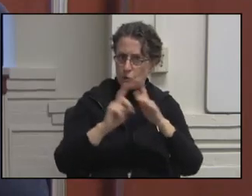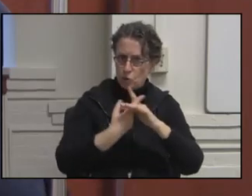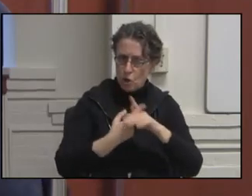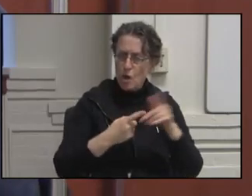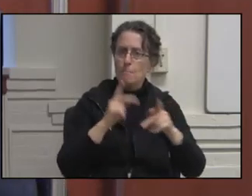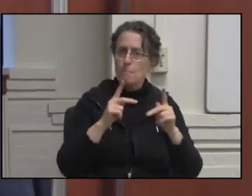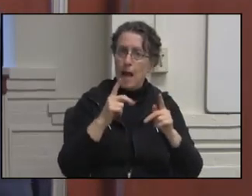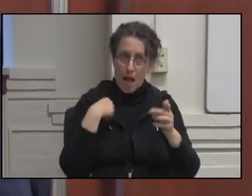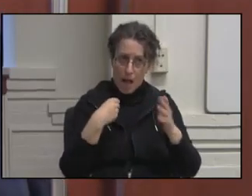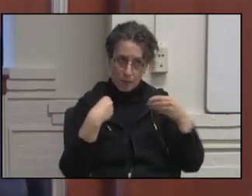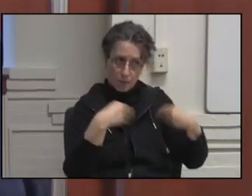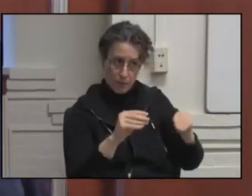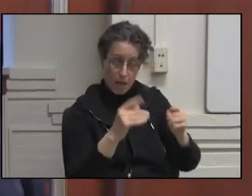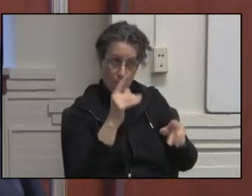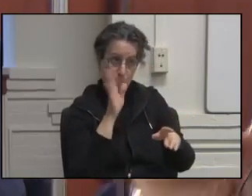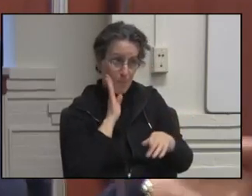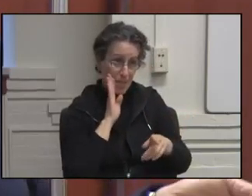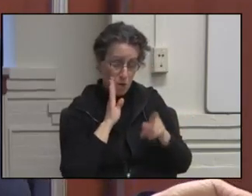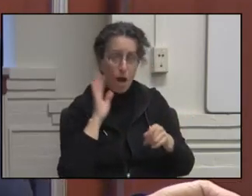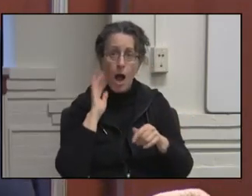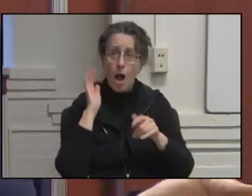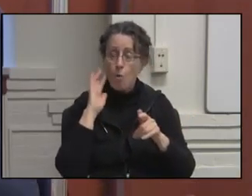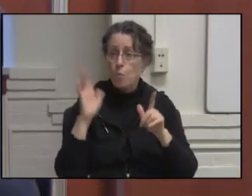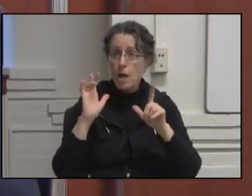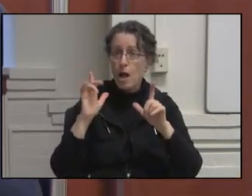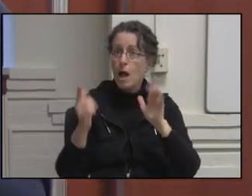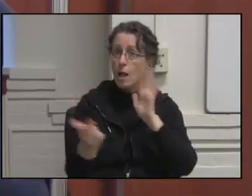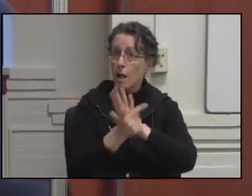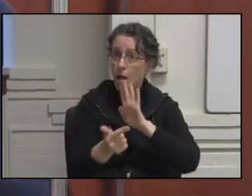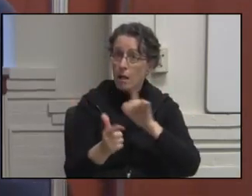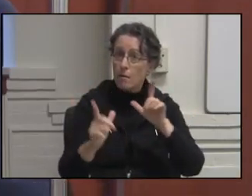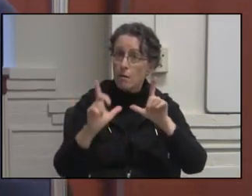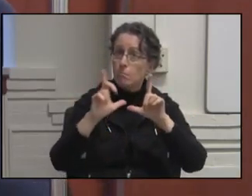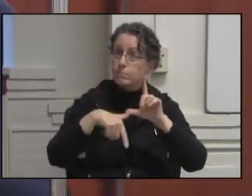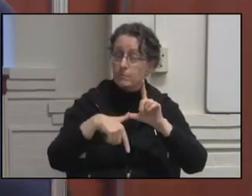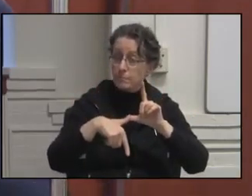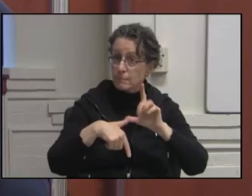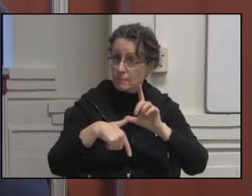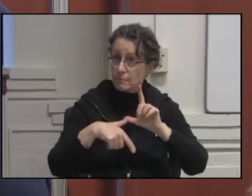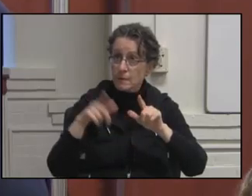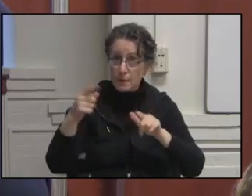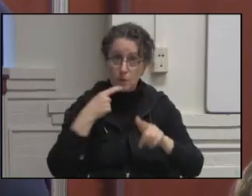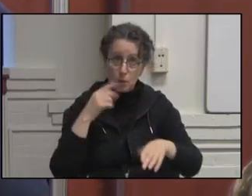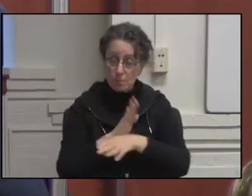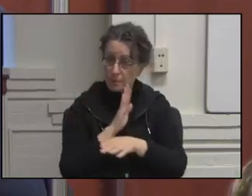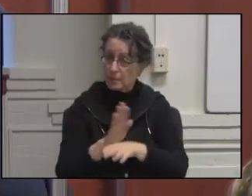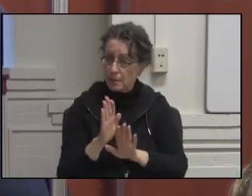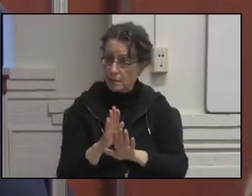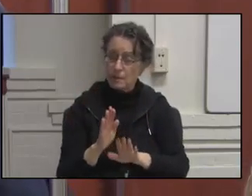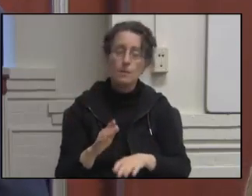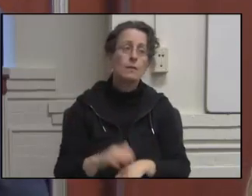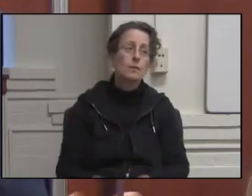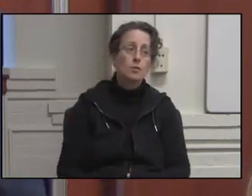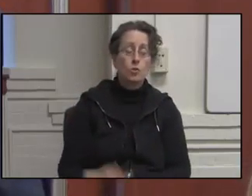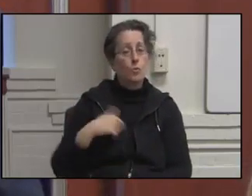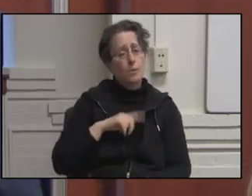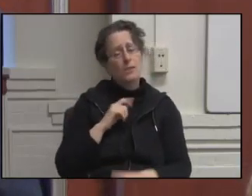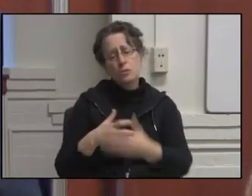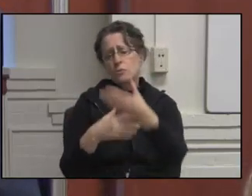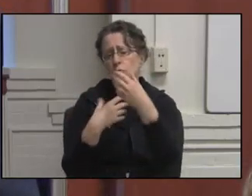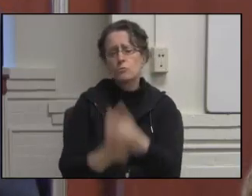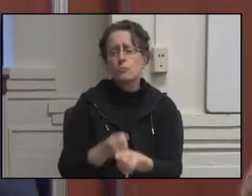license allow, the permitting time allow, and that David be trusted to start serving when it feels appropriate and to the